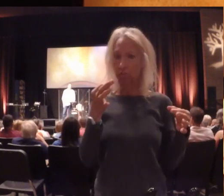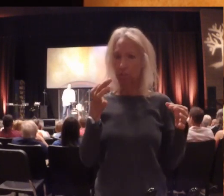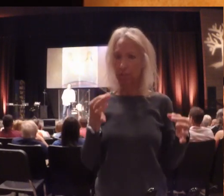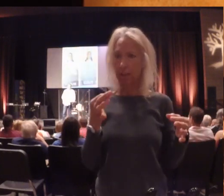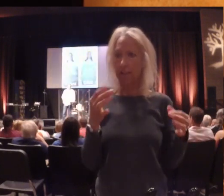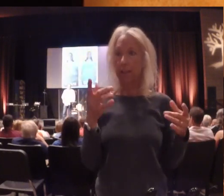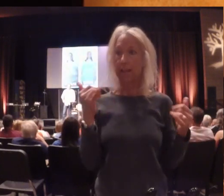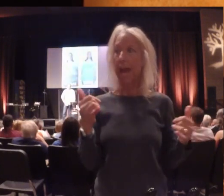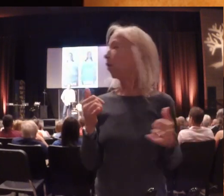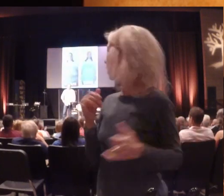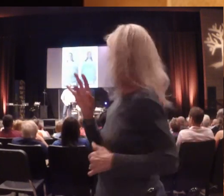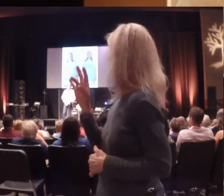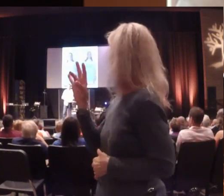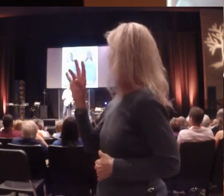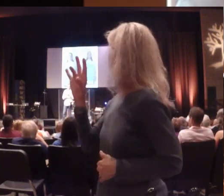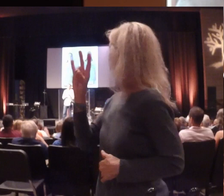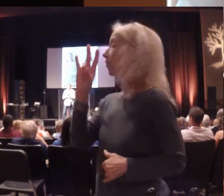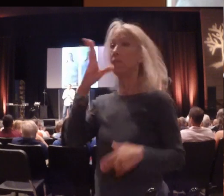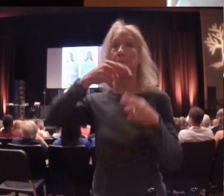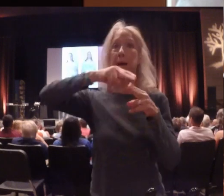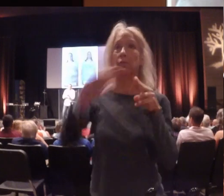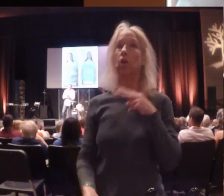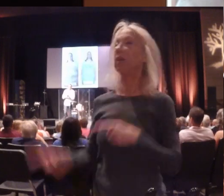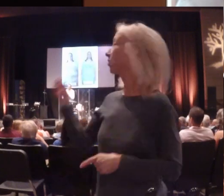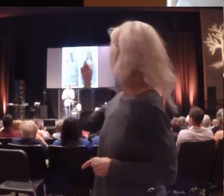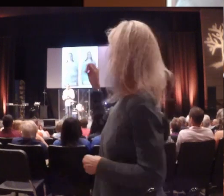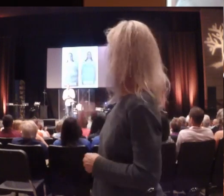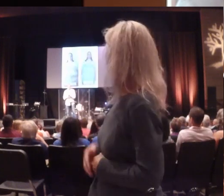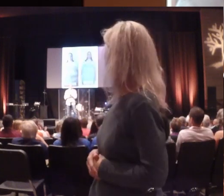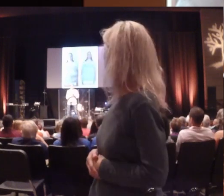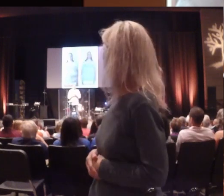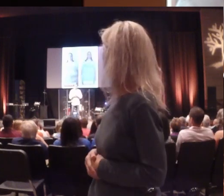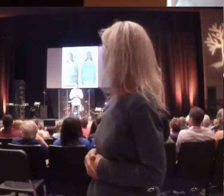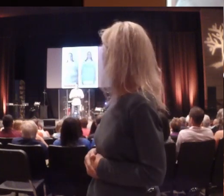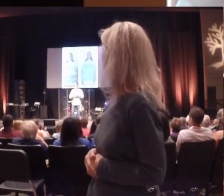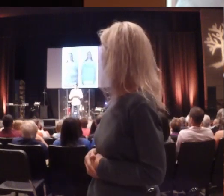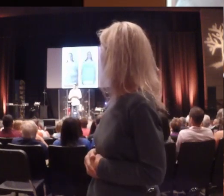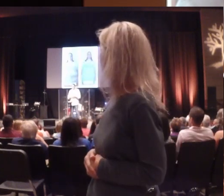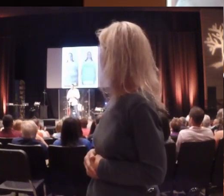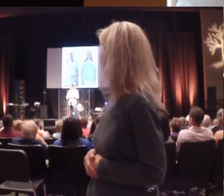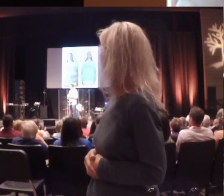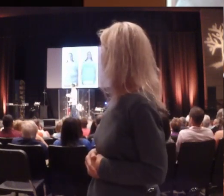she loses 75 pounds. 75 pounds. Can we give her a hand? Yeah, absolutely.